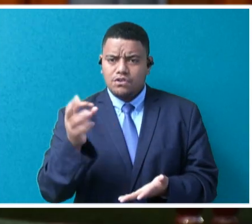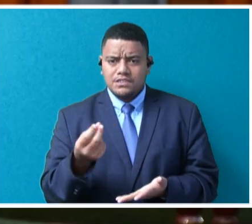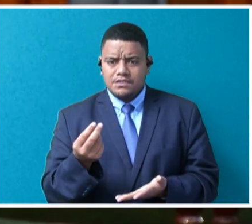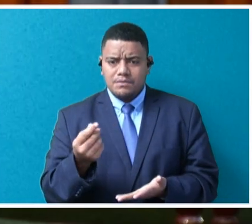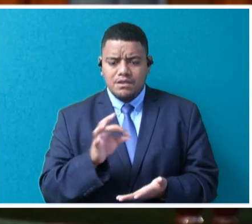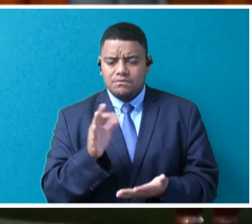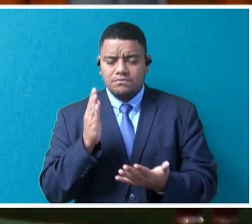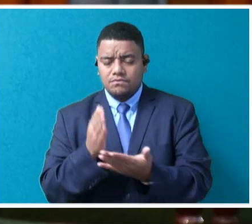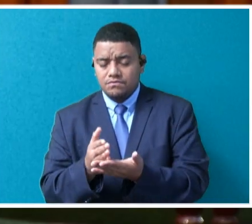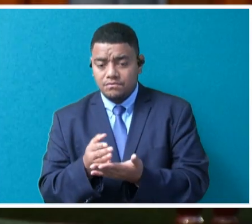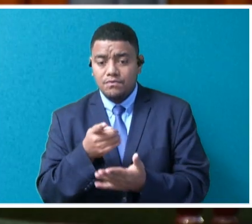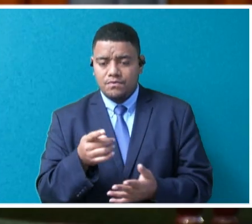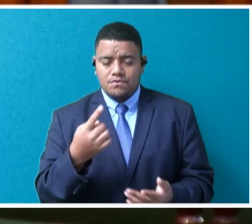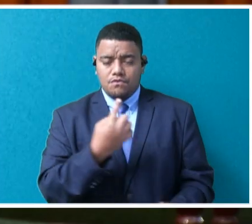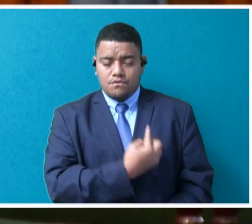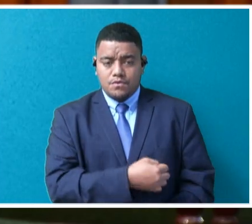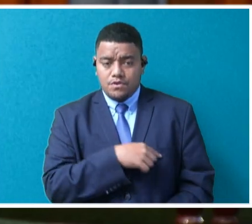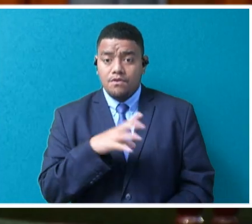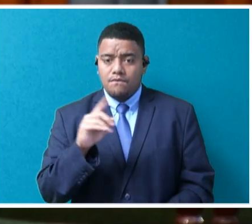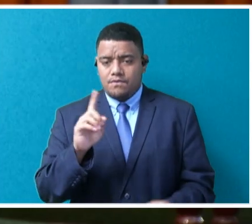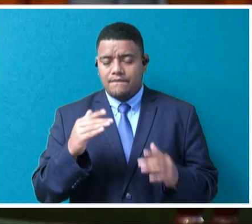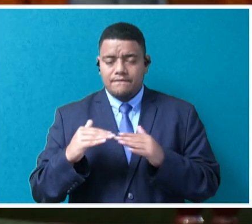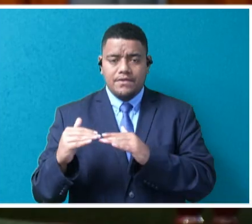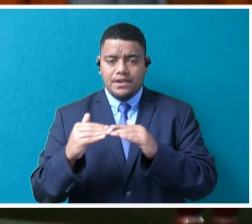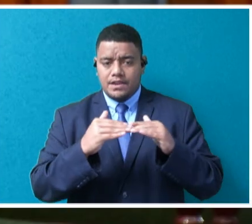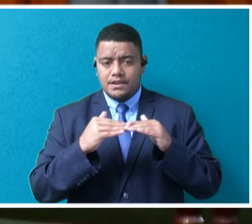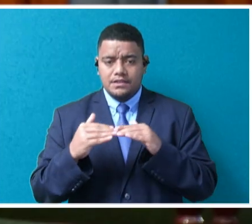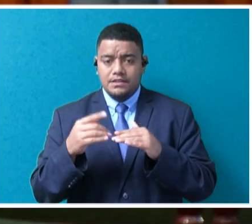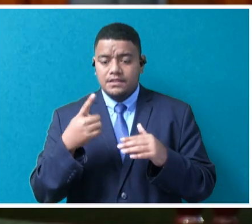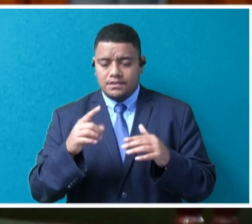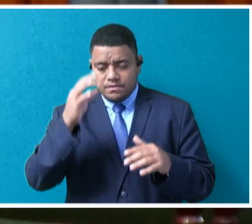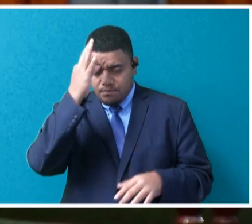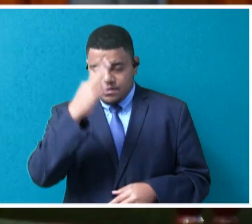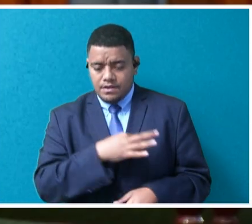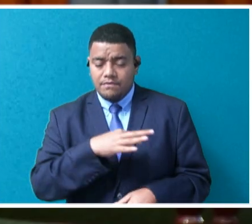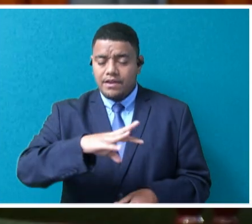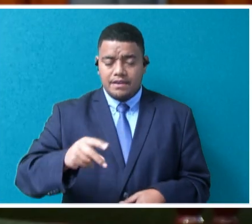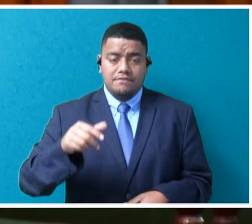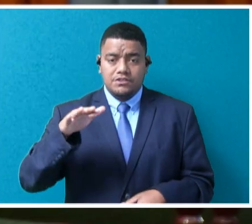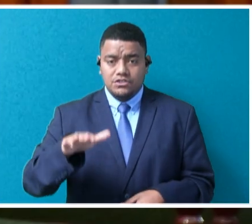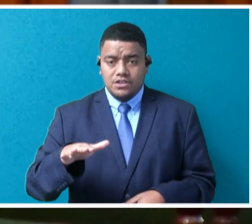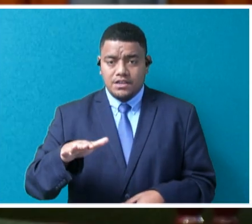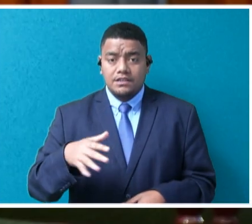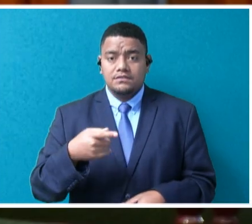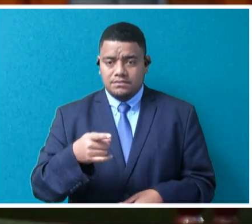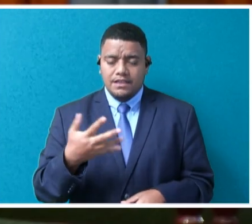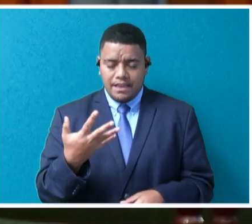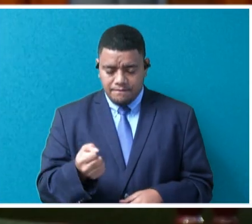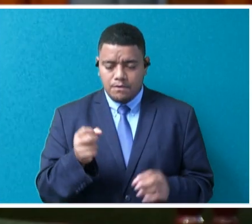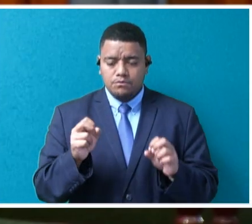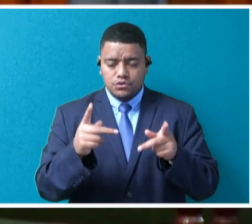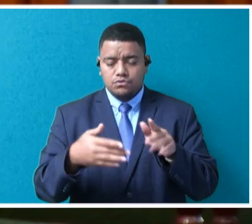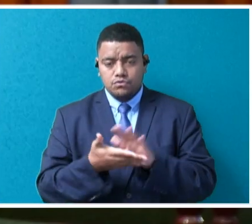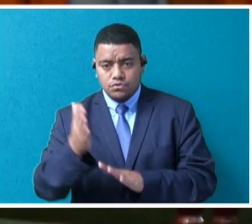approach, it is a commitment of fairness, dignity, and the belief that every child has a potential. When